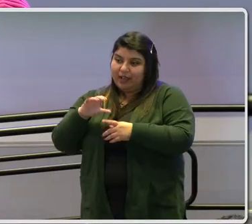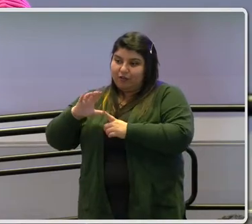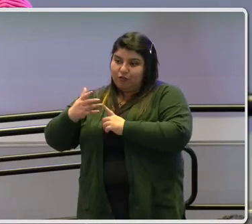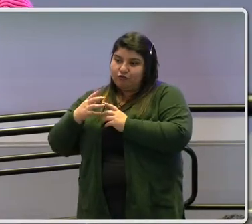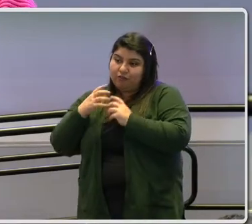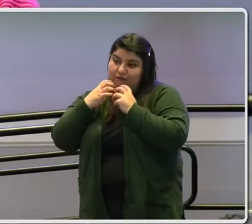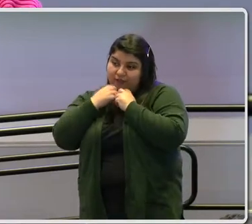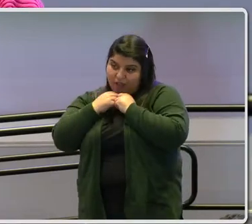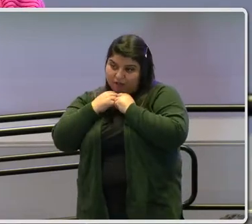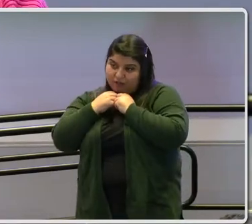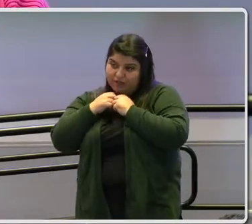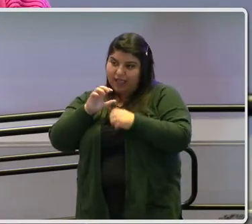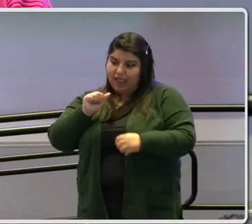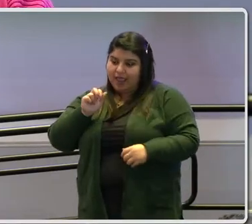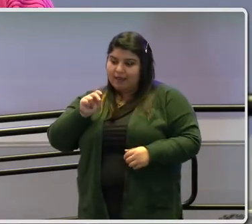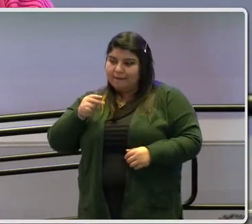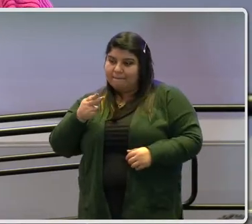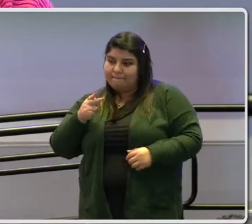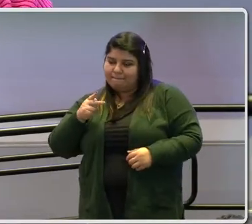Values at an ANAPISI